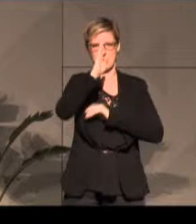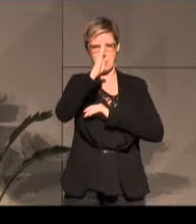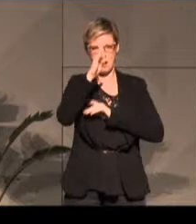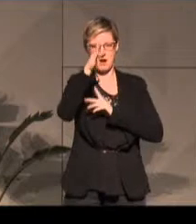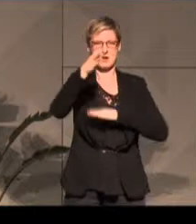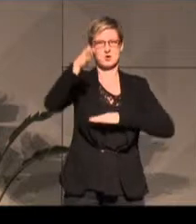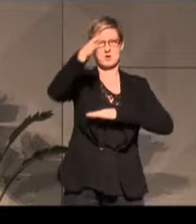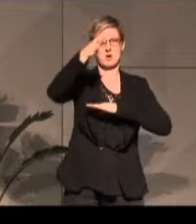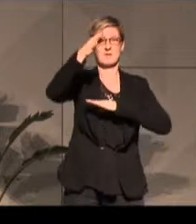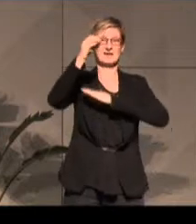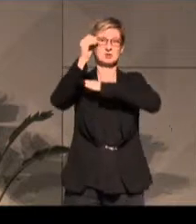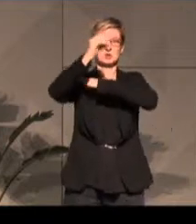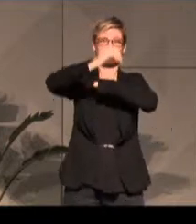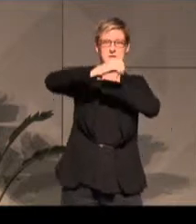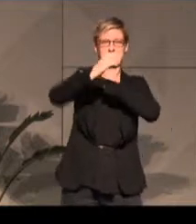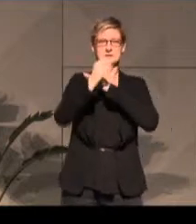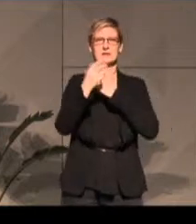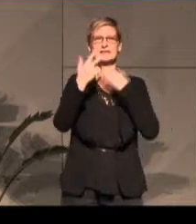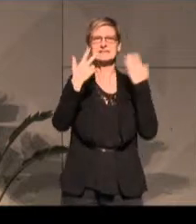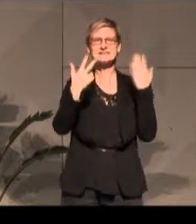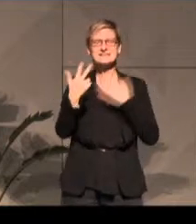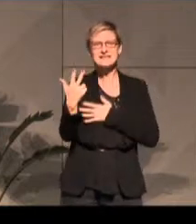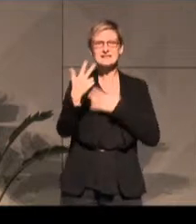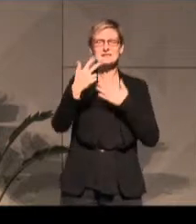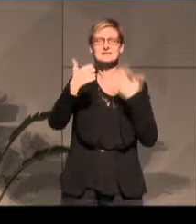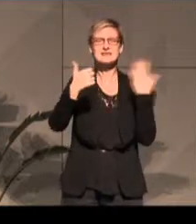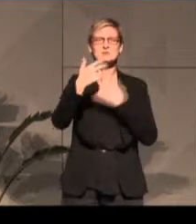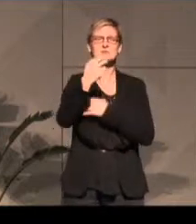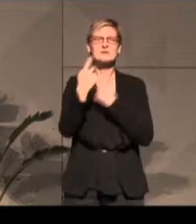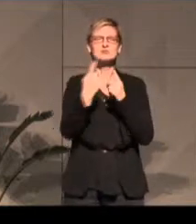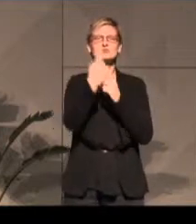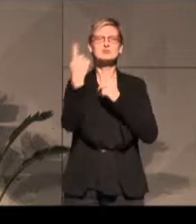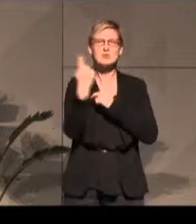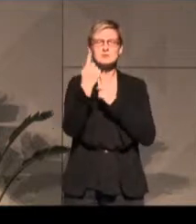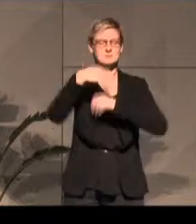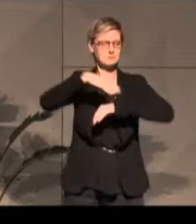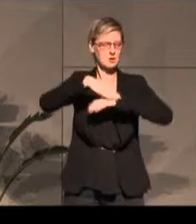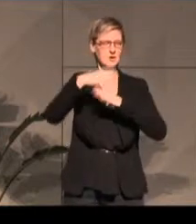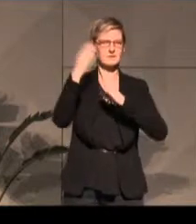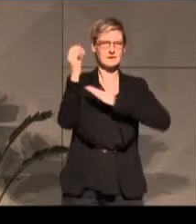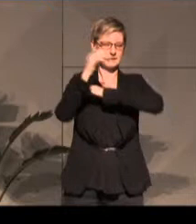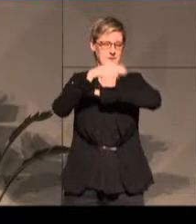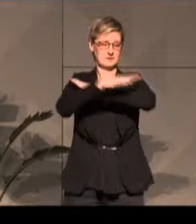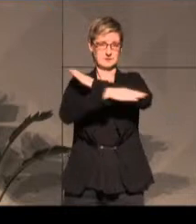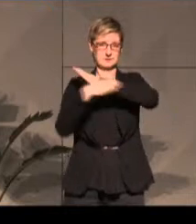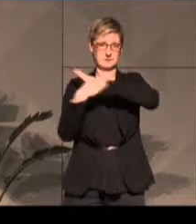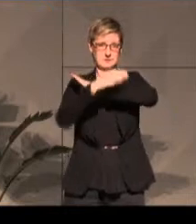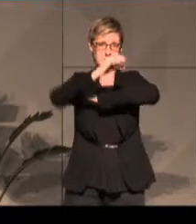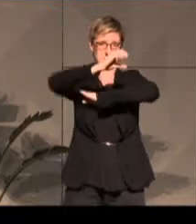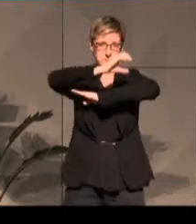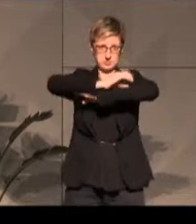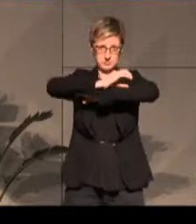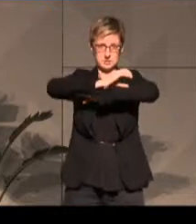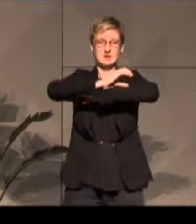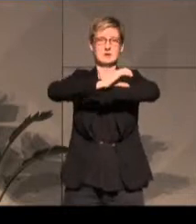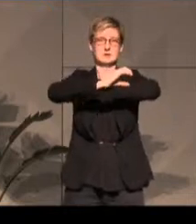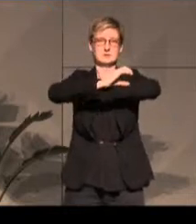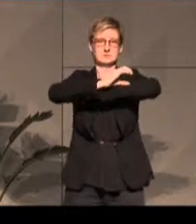kilometers away. The sunset takes 36 hours at the North Pole. You can calculate